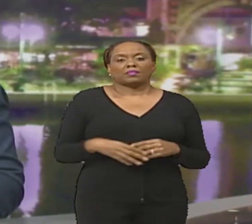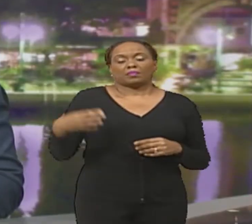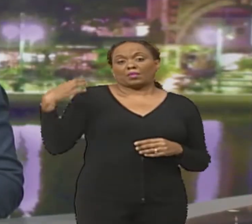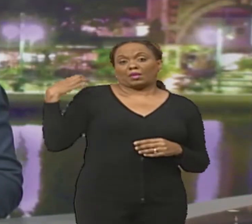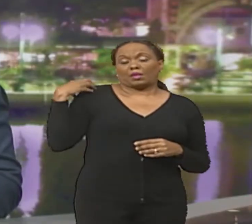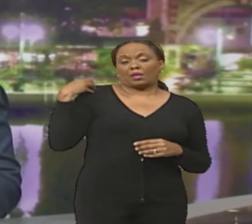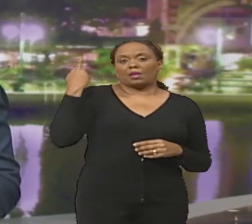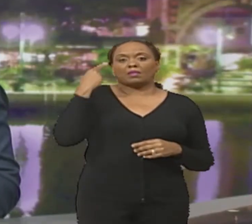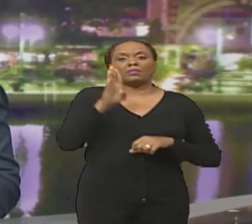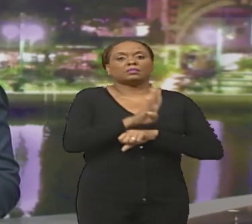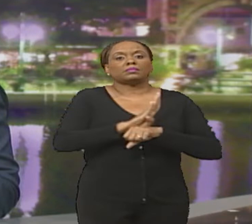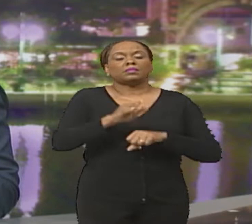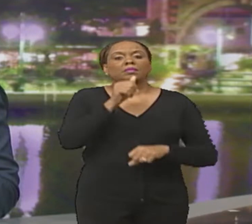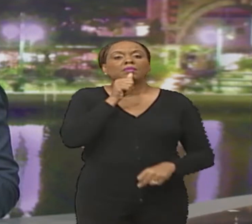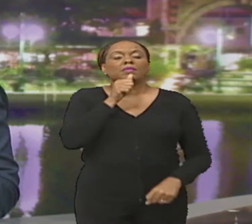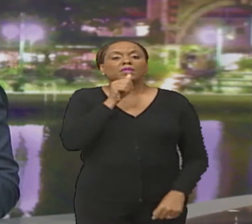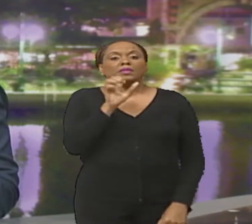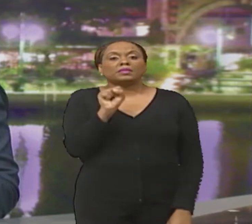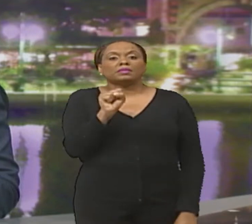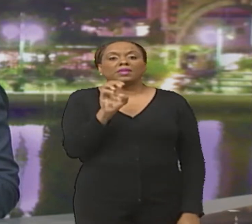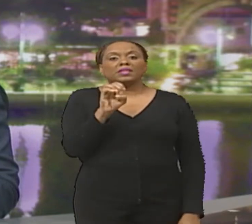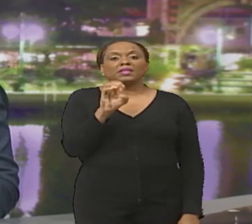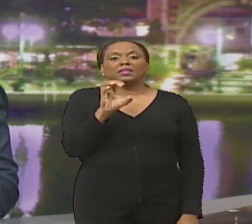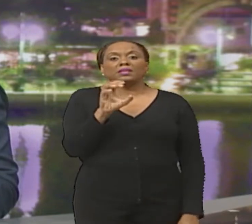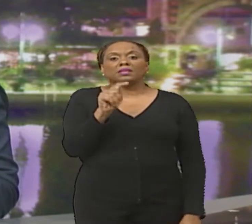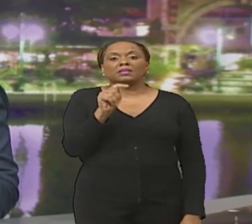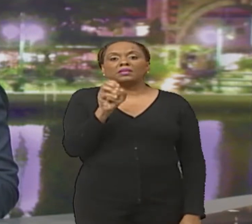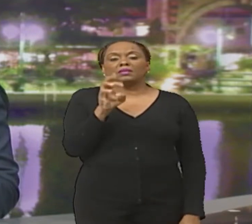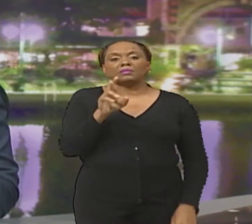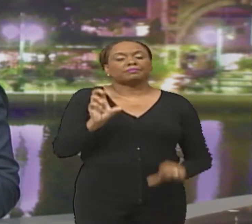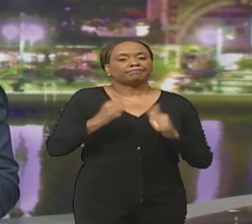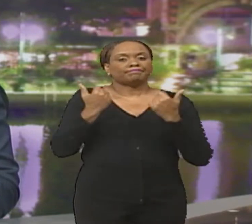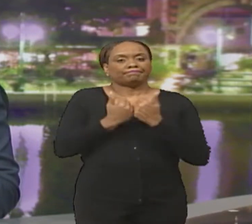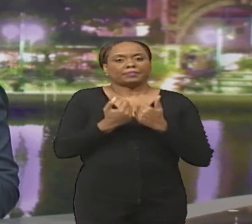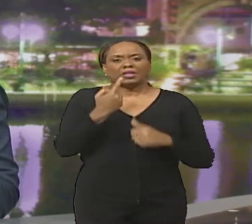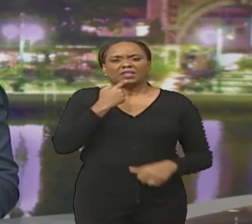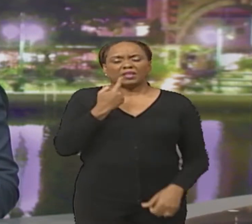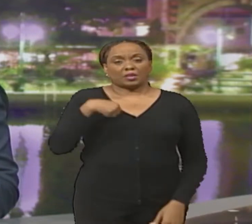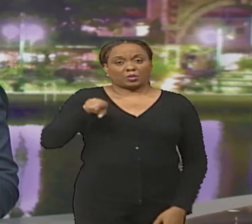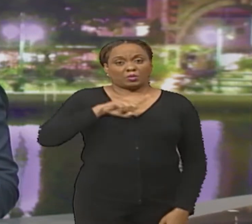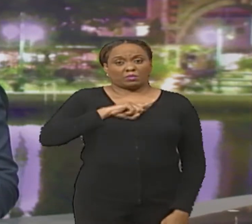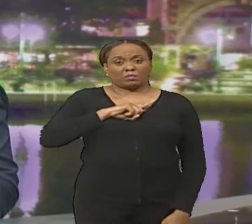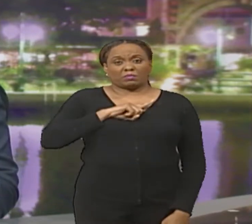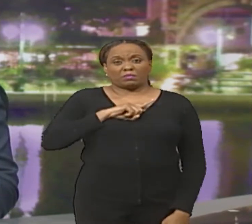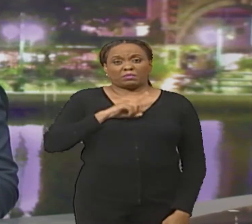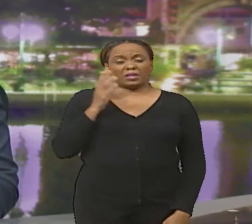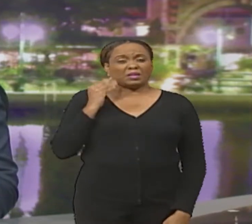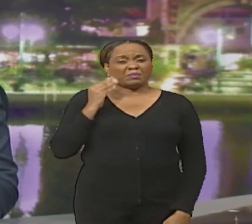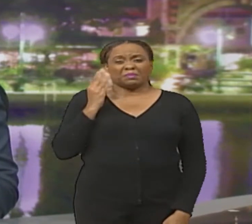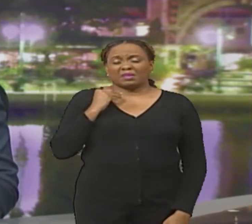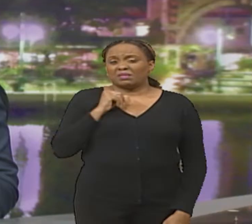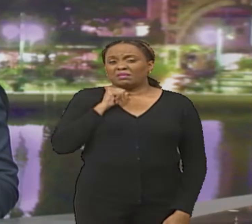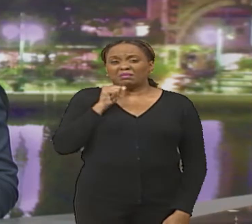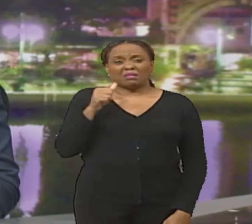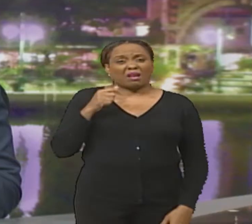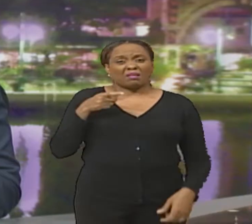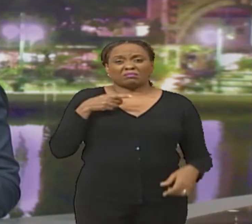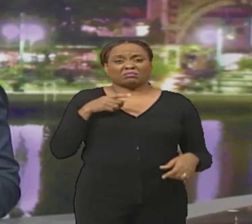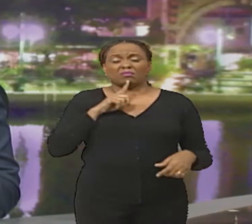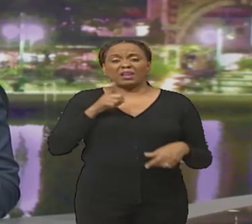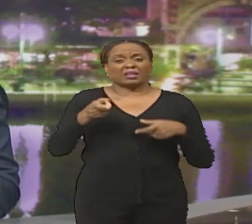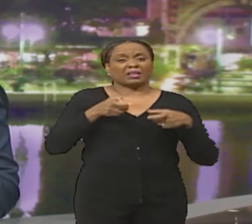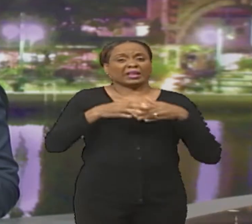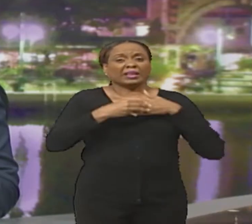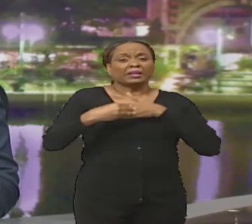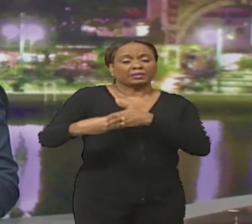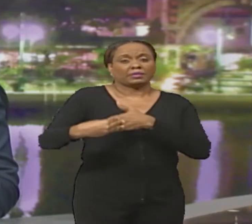The head of the Barbados Private Sector Association says the island experienced a total lack of governance over the last 10 years.